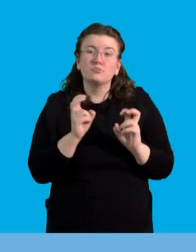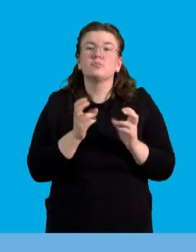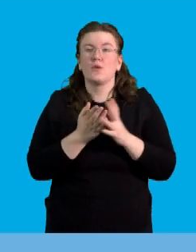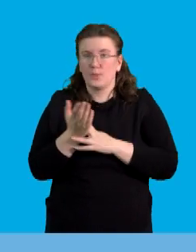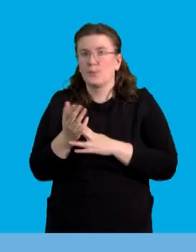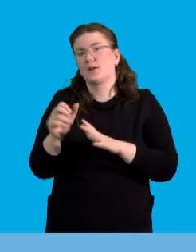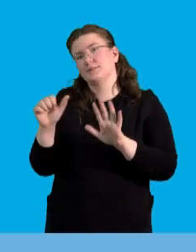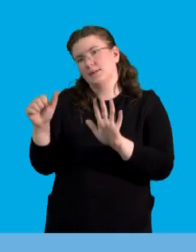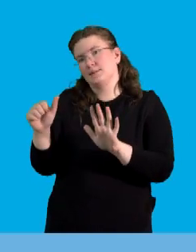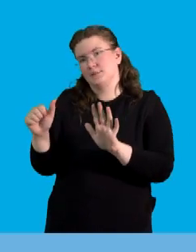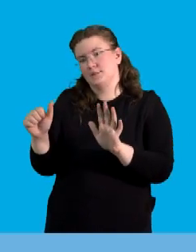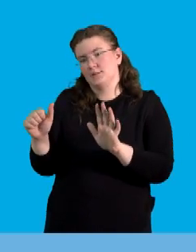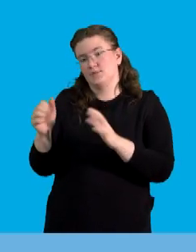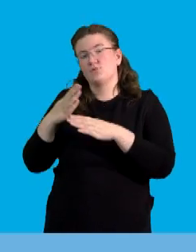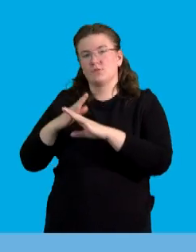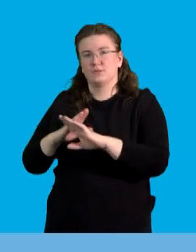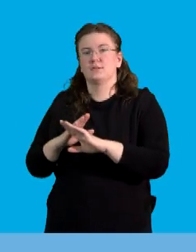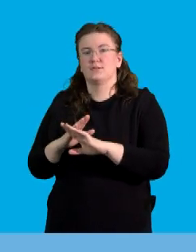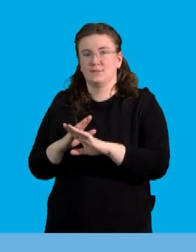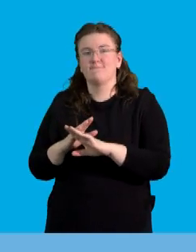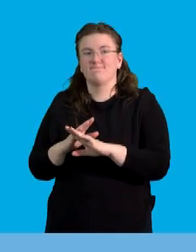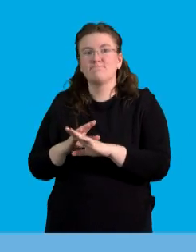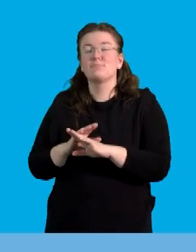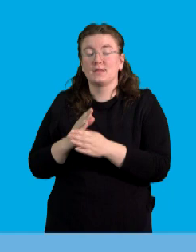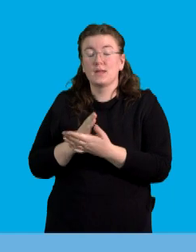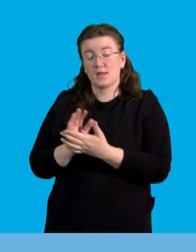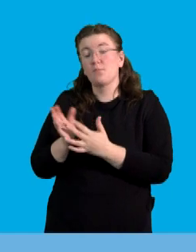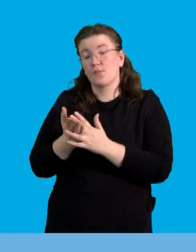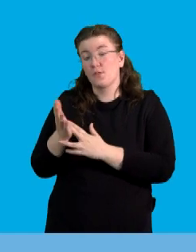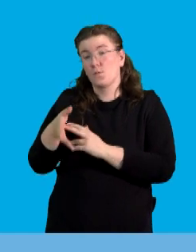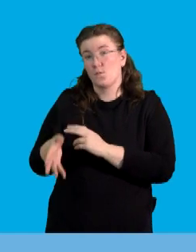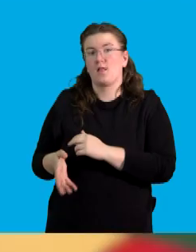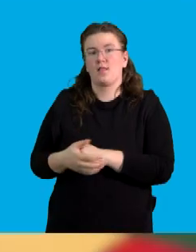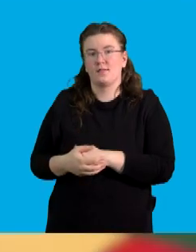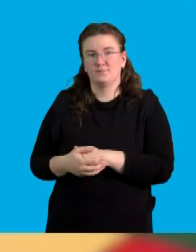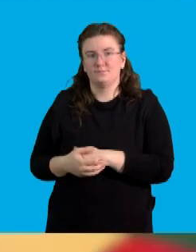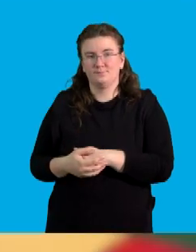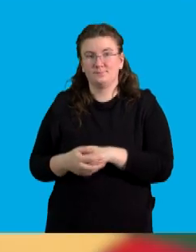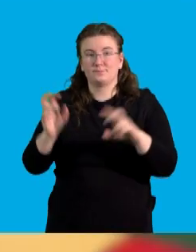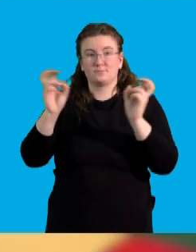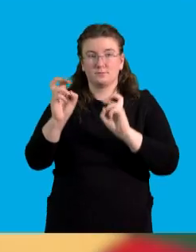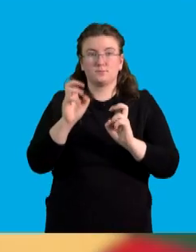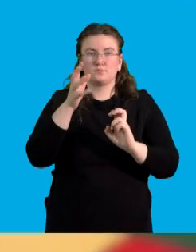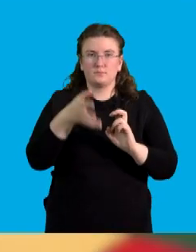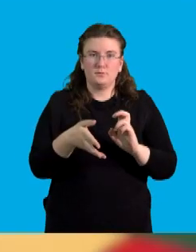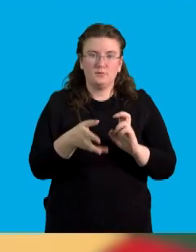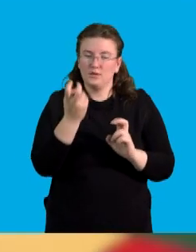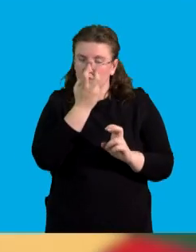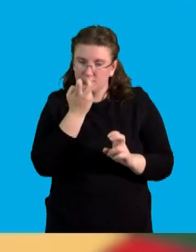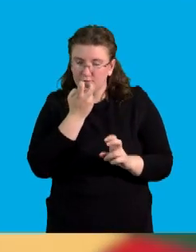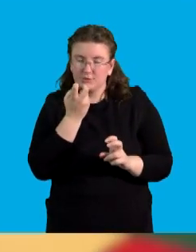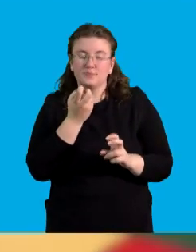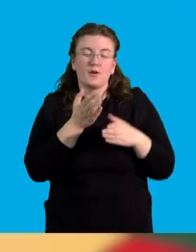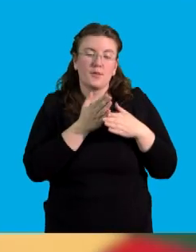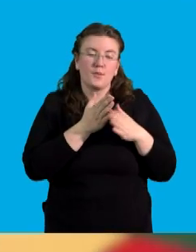pass through the resistor that has the resistance of 6 ohms. So therefore, current will always look for